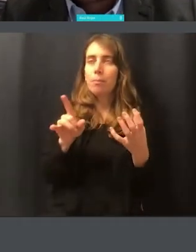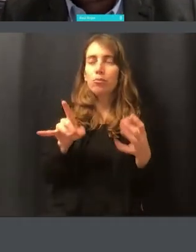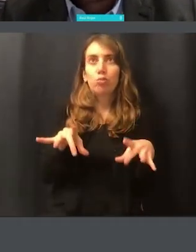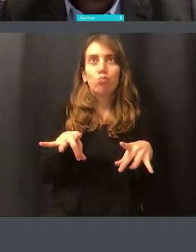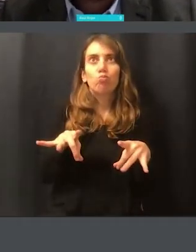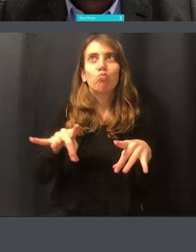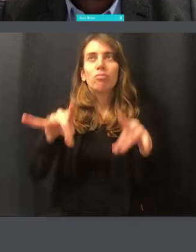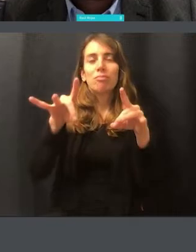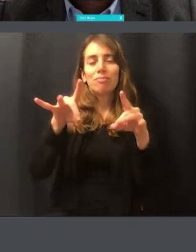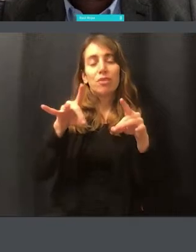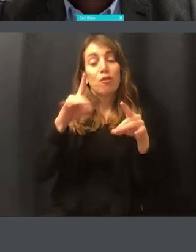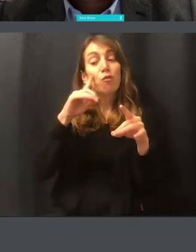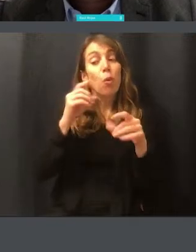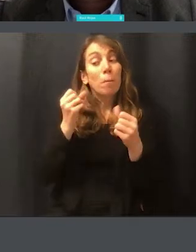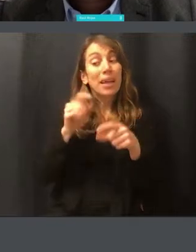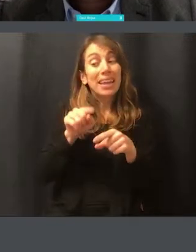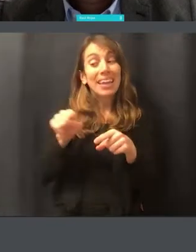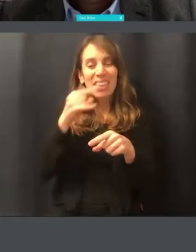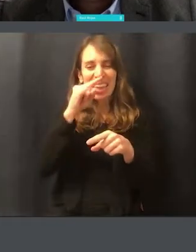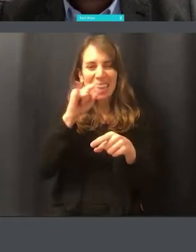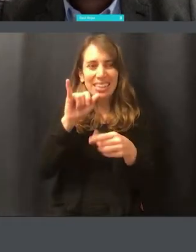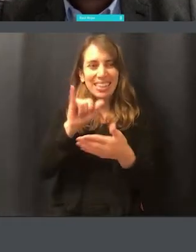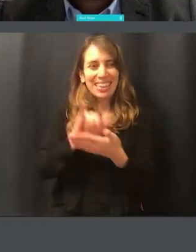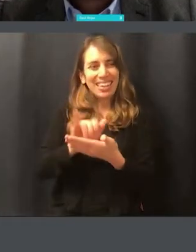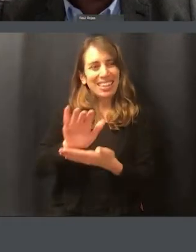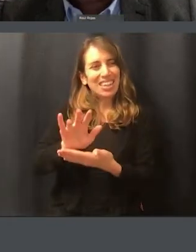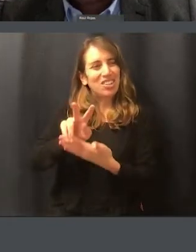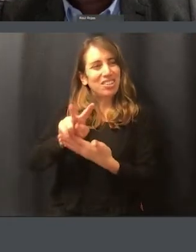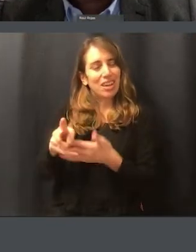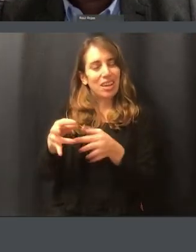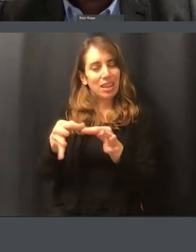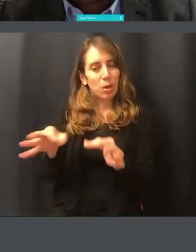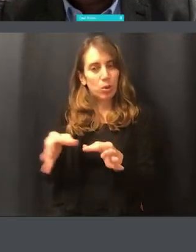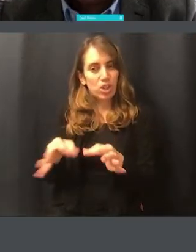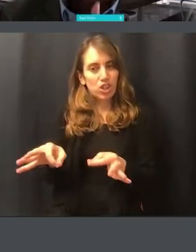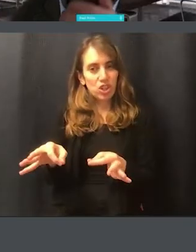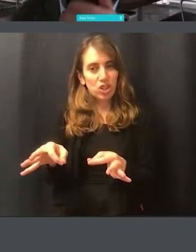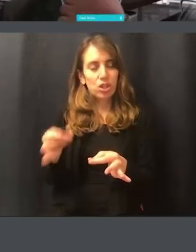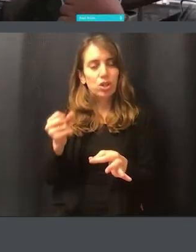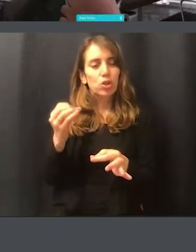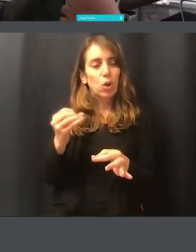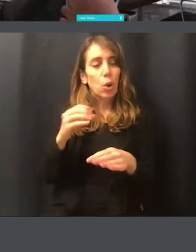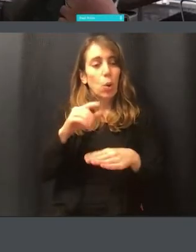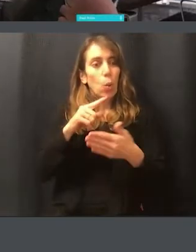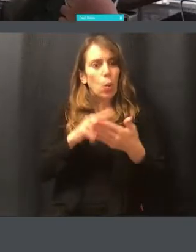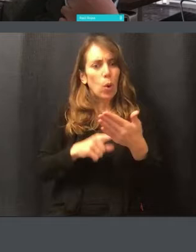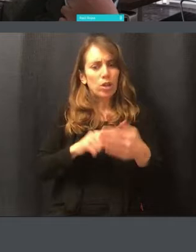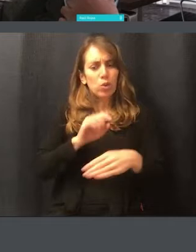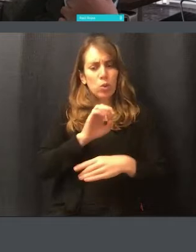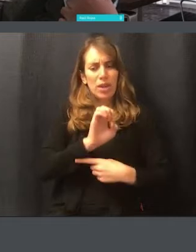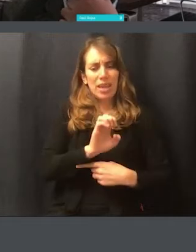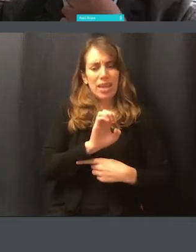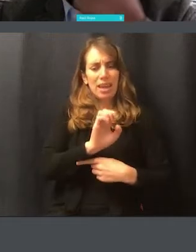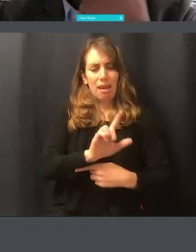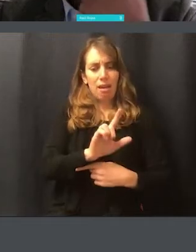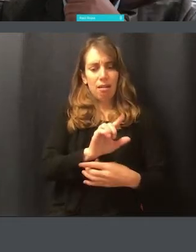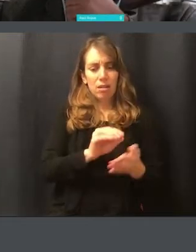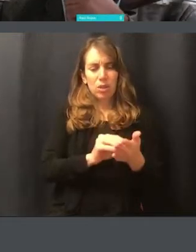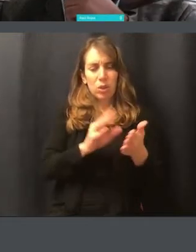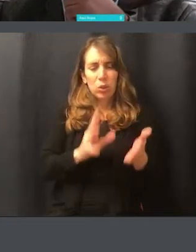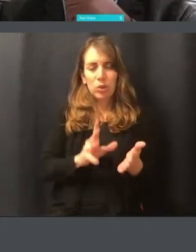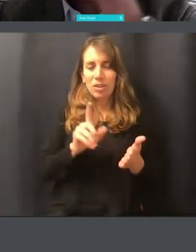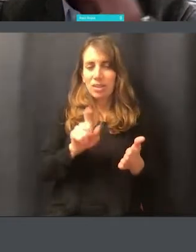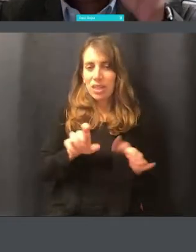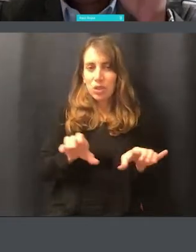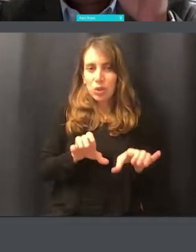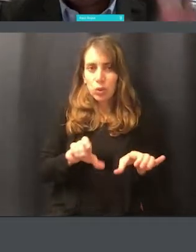is their second language, right? So what the ELs need to do, right? And we've kind of done a lot of crunching of numbers with thousands of kids,